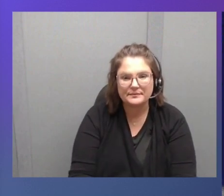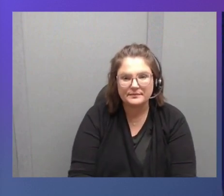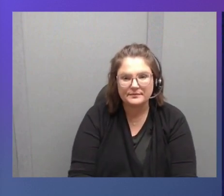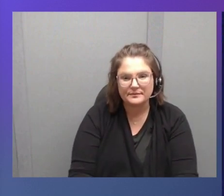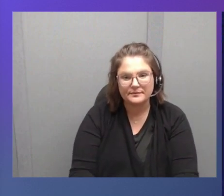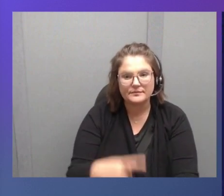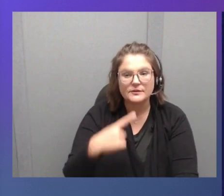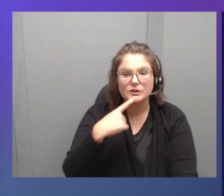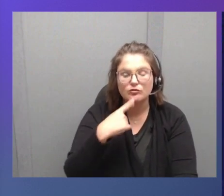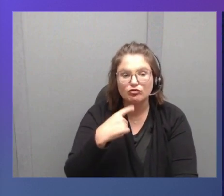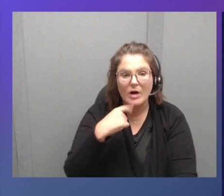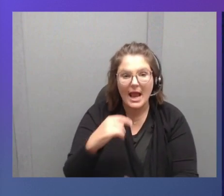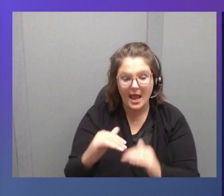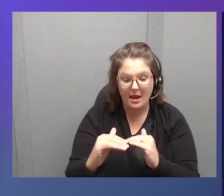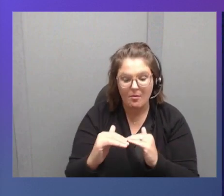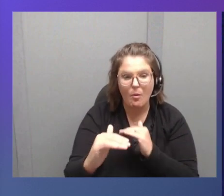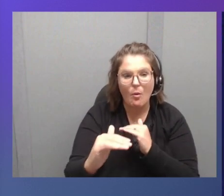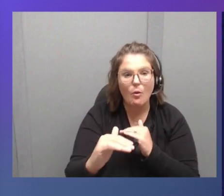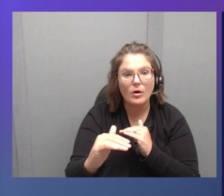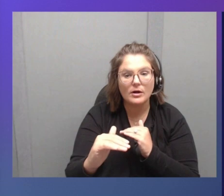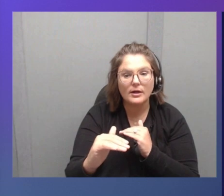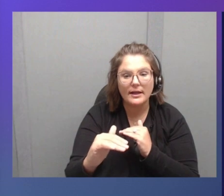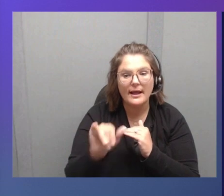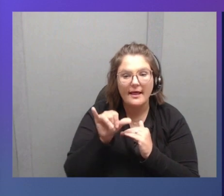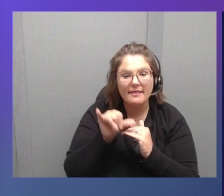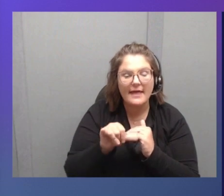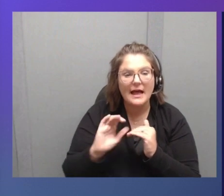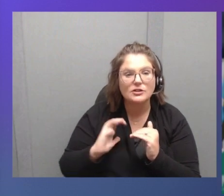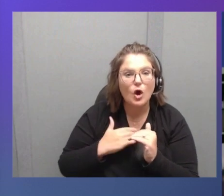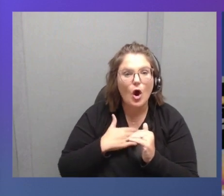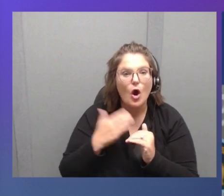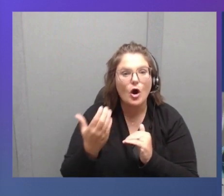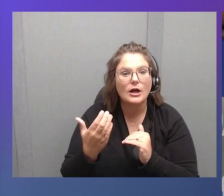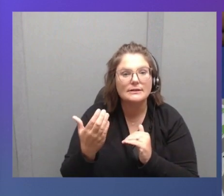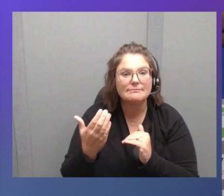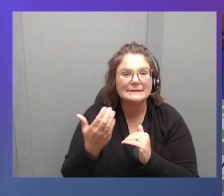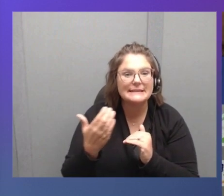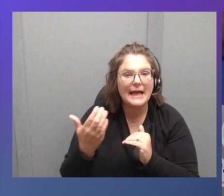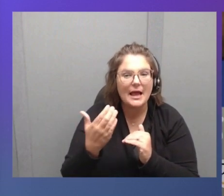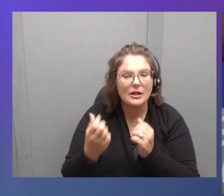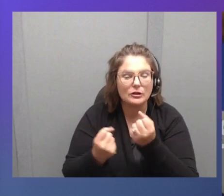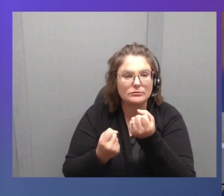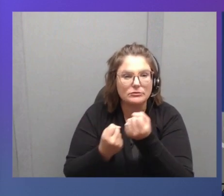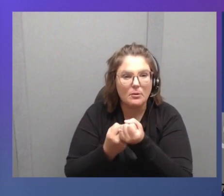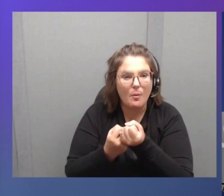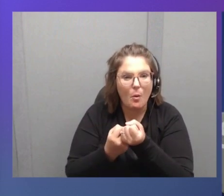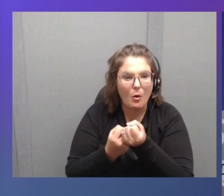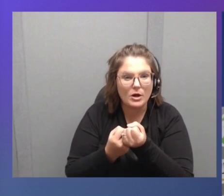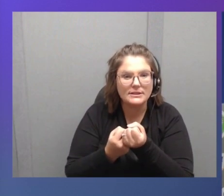board. That's our ExpressLink service in a cellular form factor. It's connected to